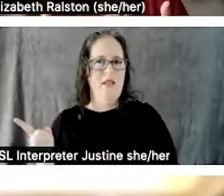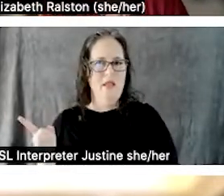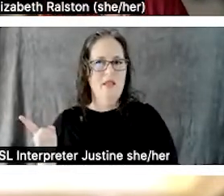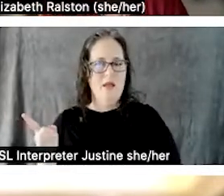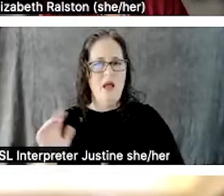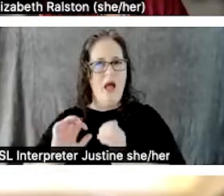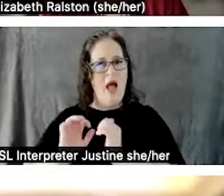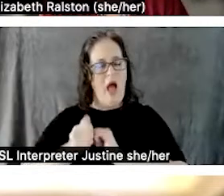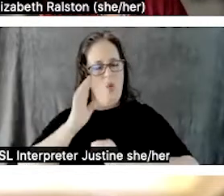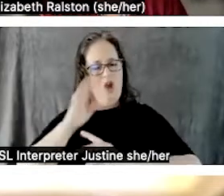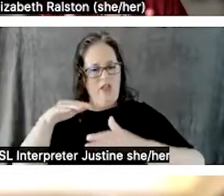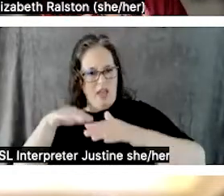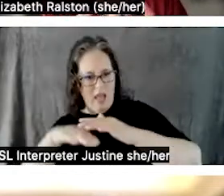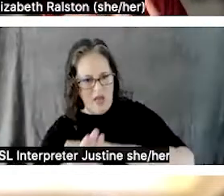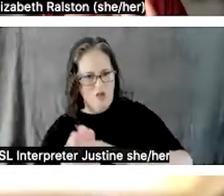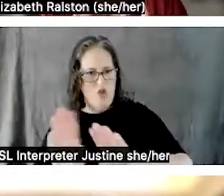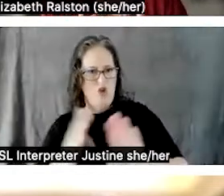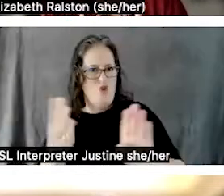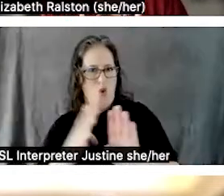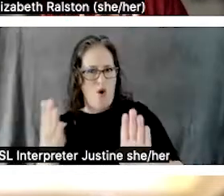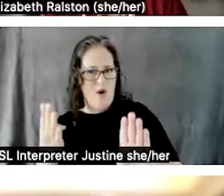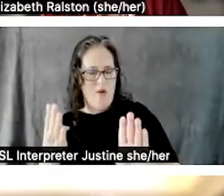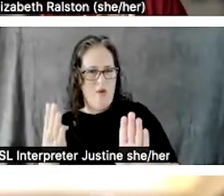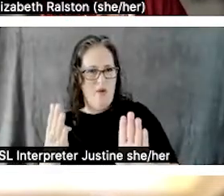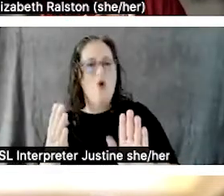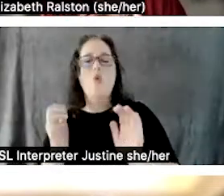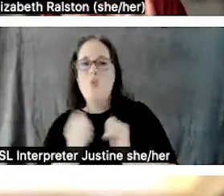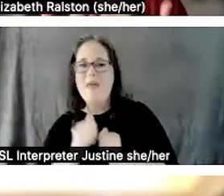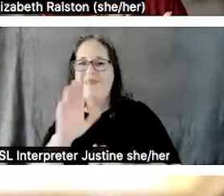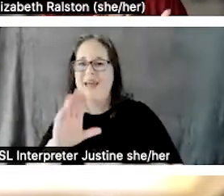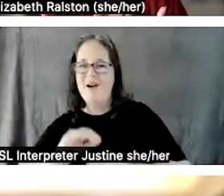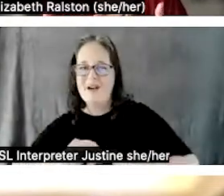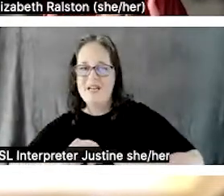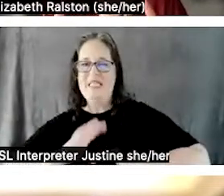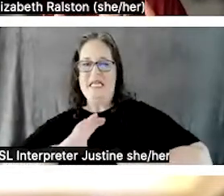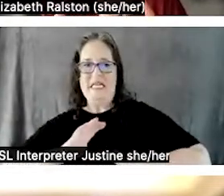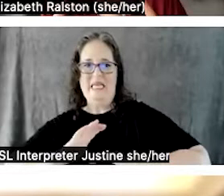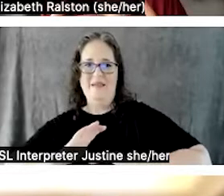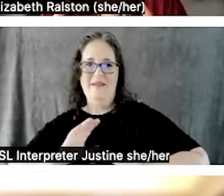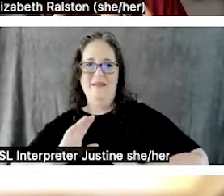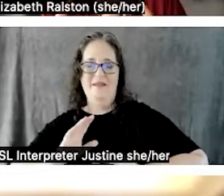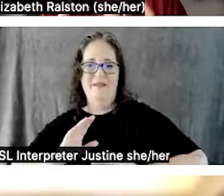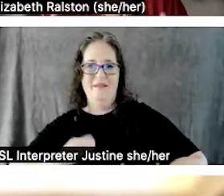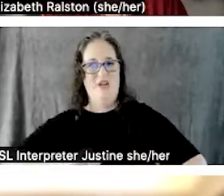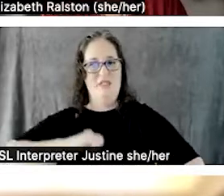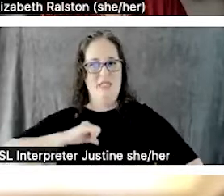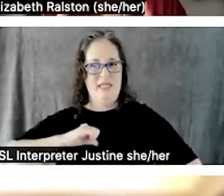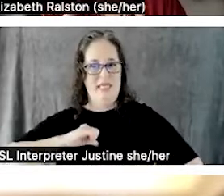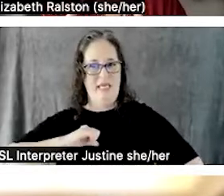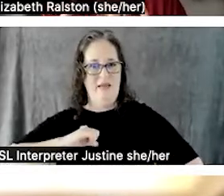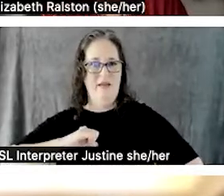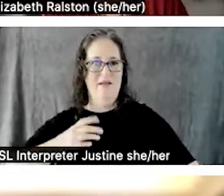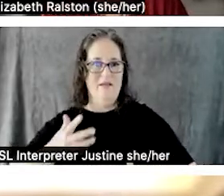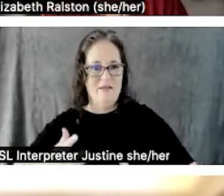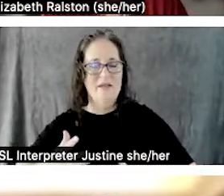actually enter those doors with their dignity intact? So, for example, if you don't have a ramp